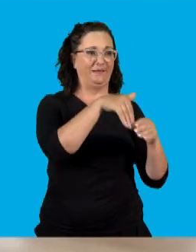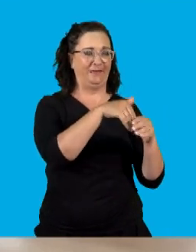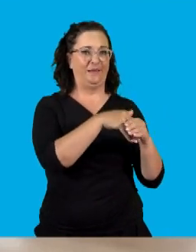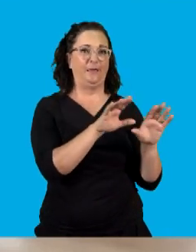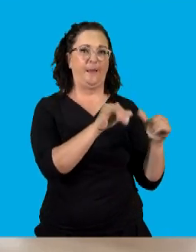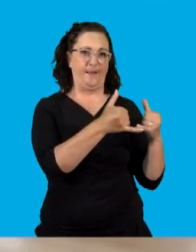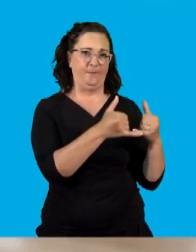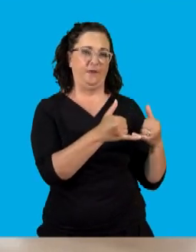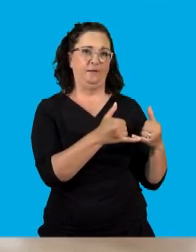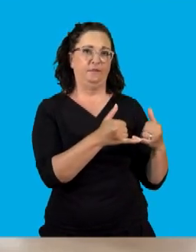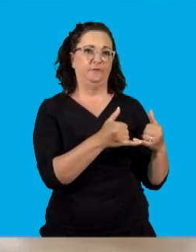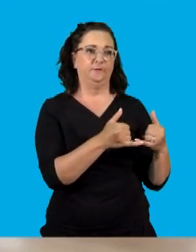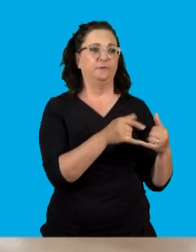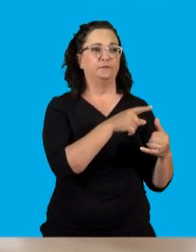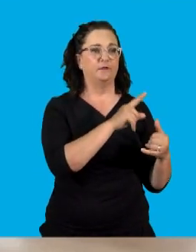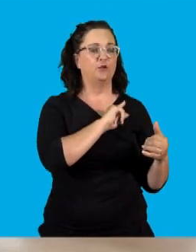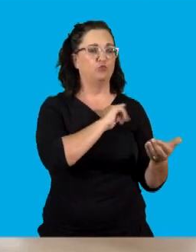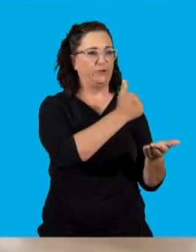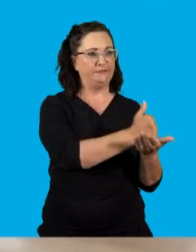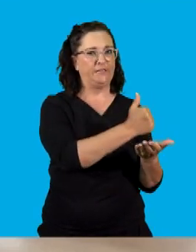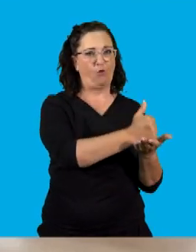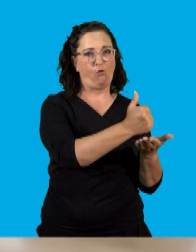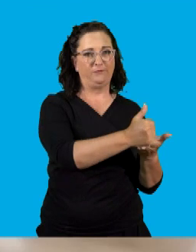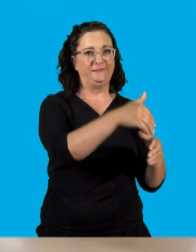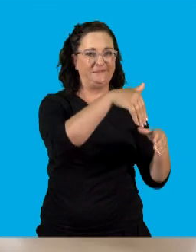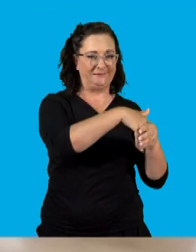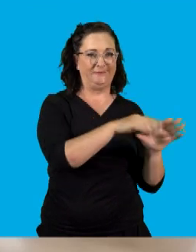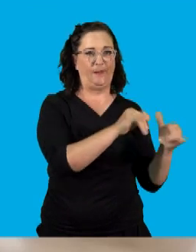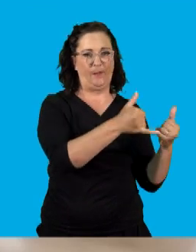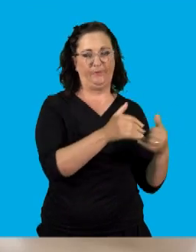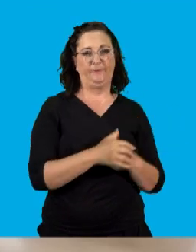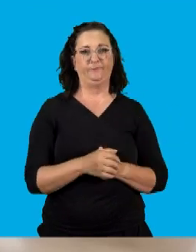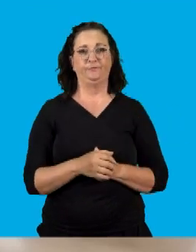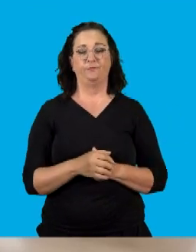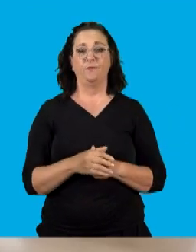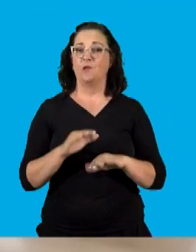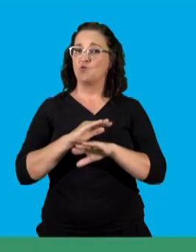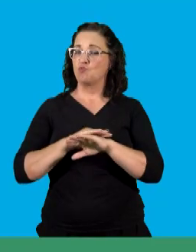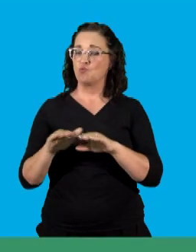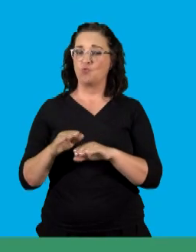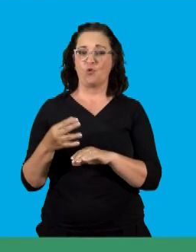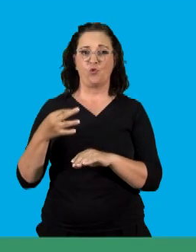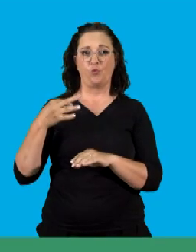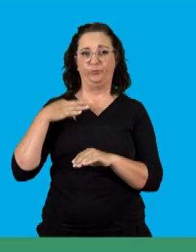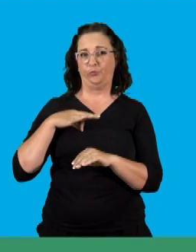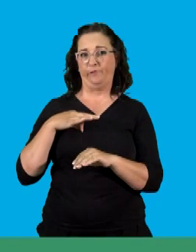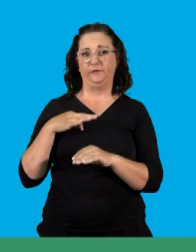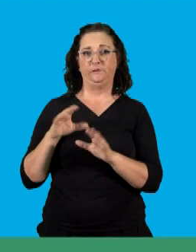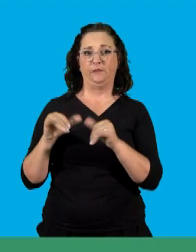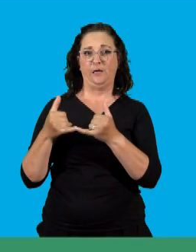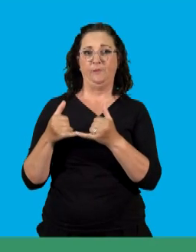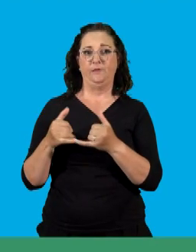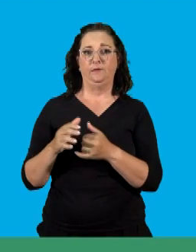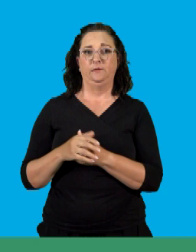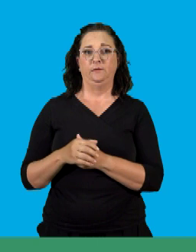in those particular companies that we call shareholders. Then non-profit companies are associations